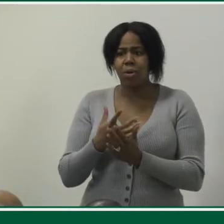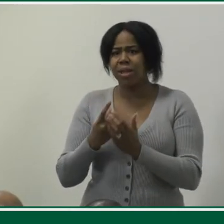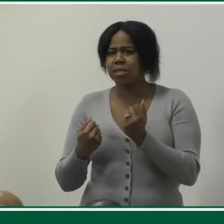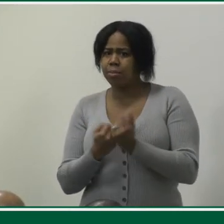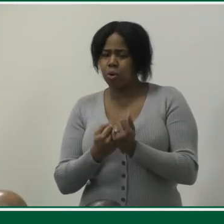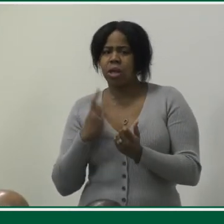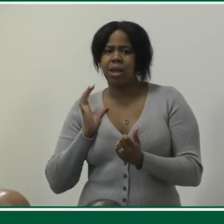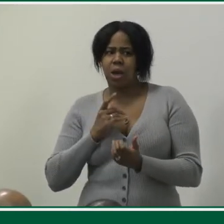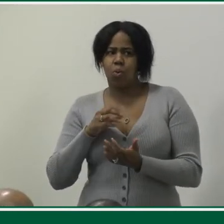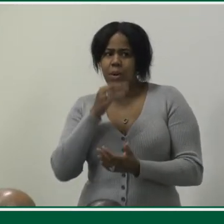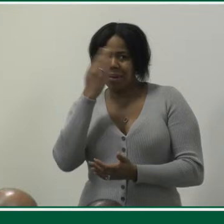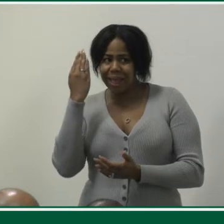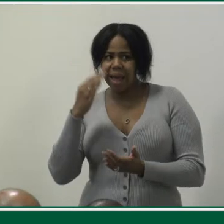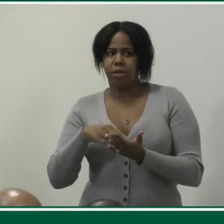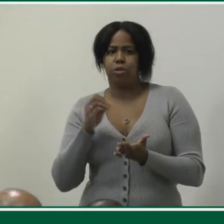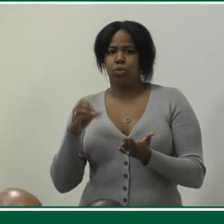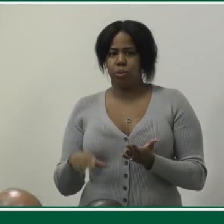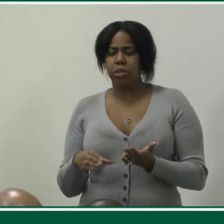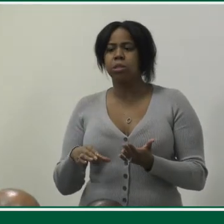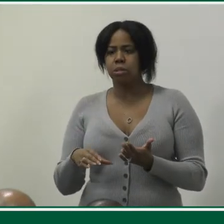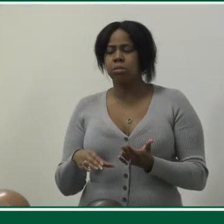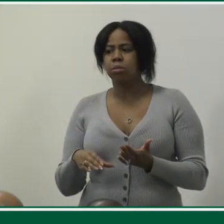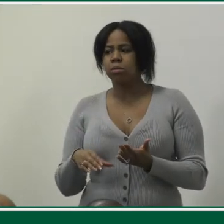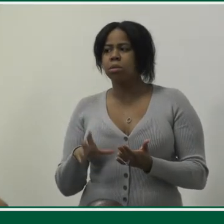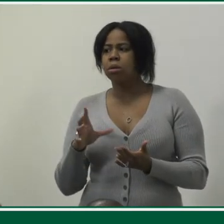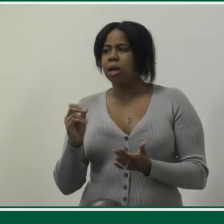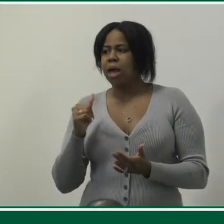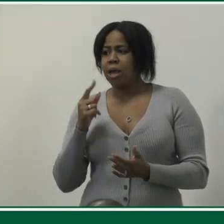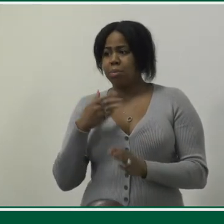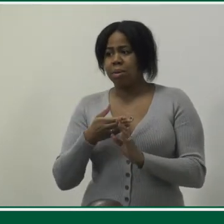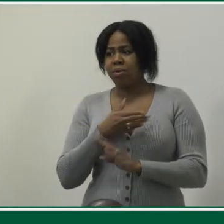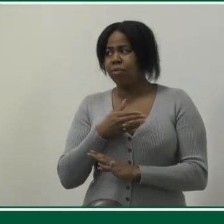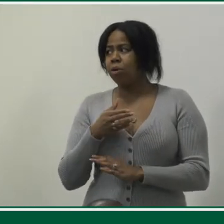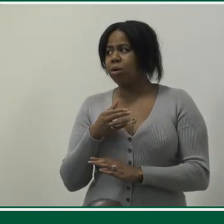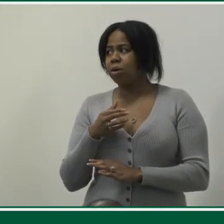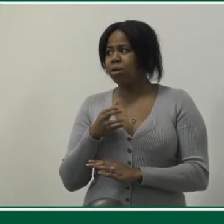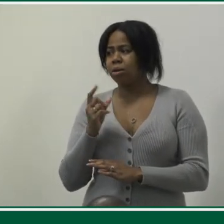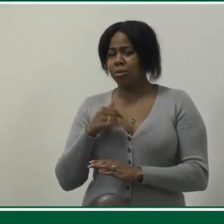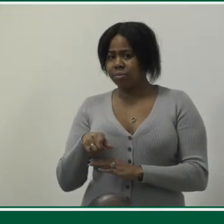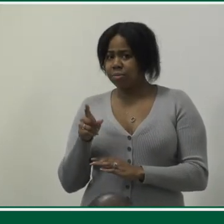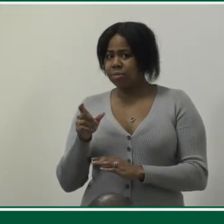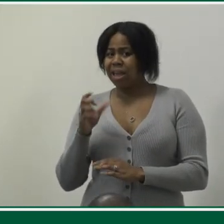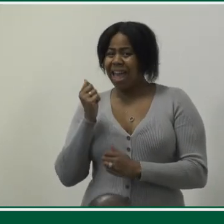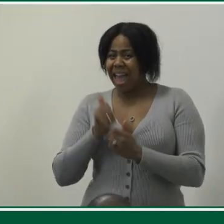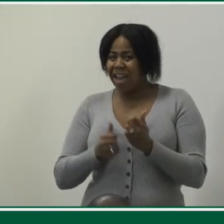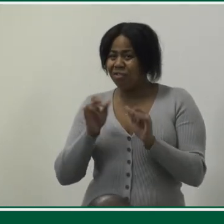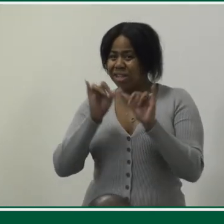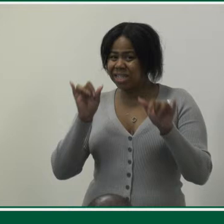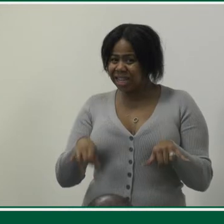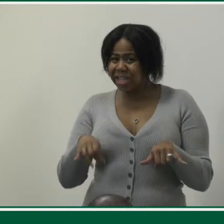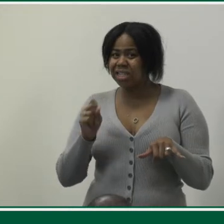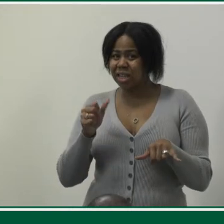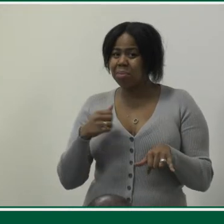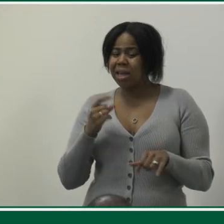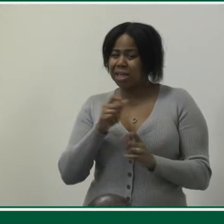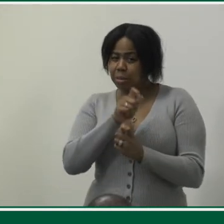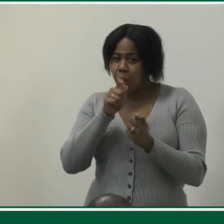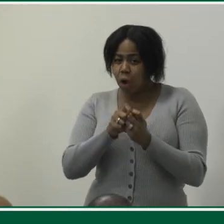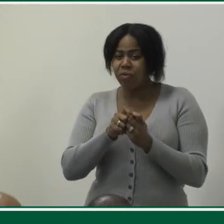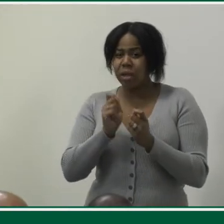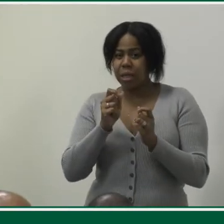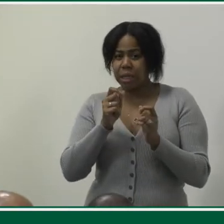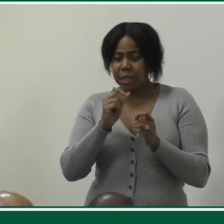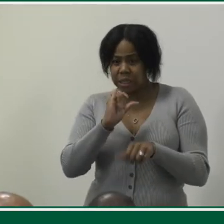And part of that is because, when the words of W. Everett Deming and Paul Batalden, every system is perfectly designed to achieve the results that it